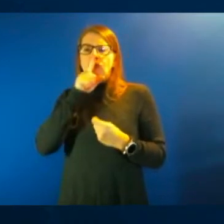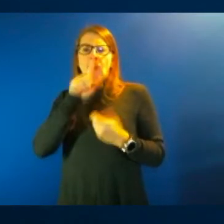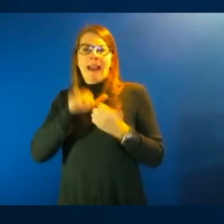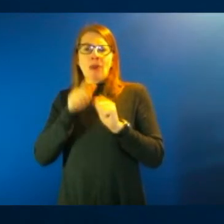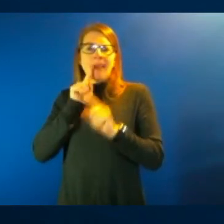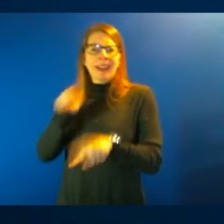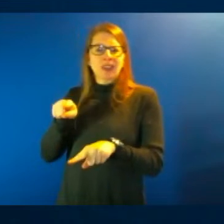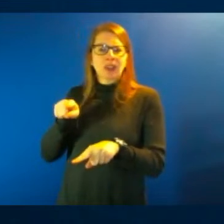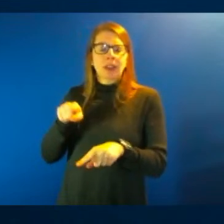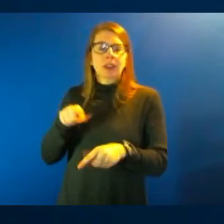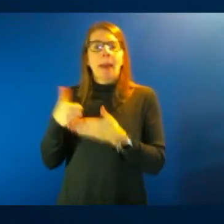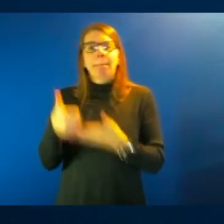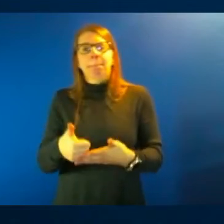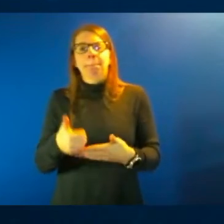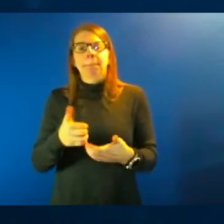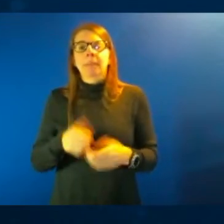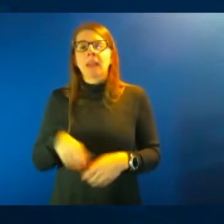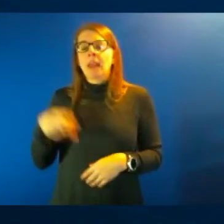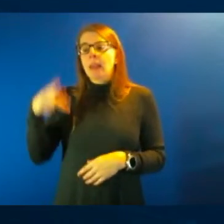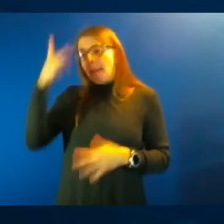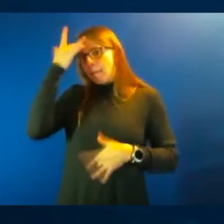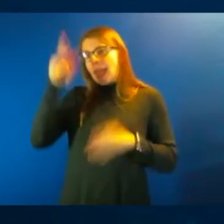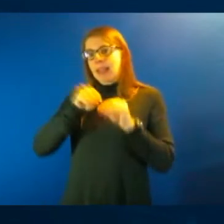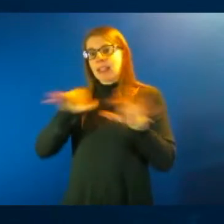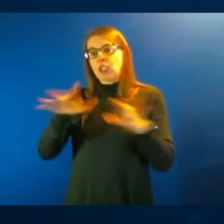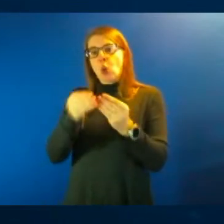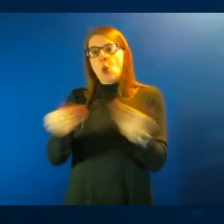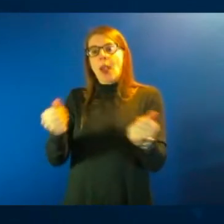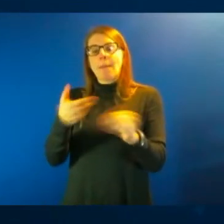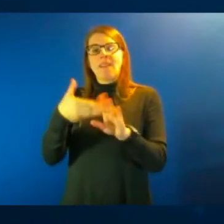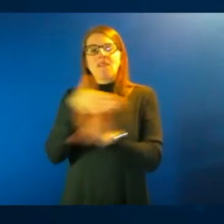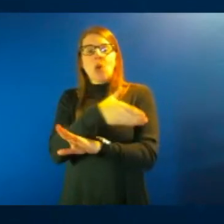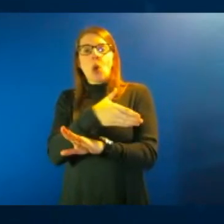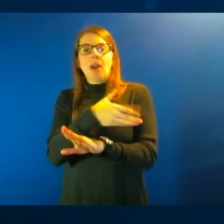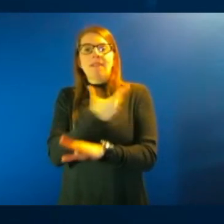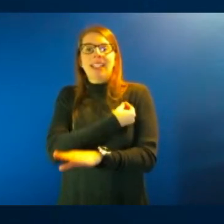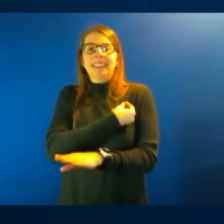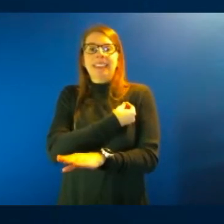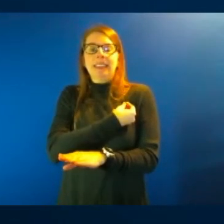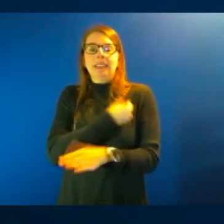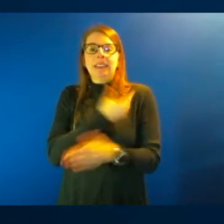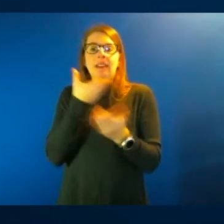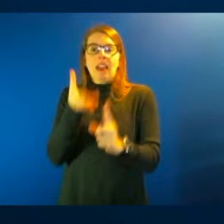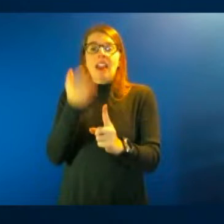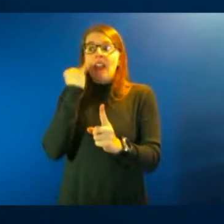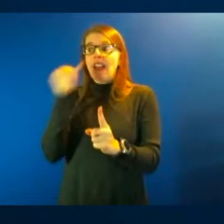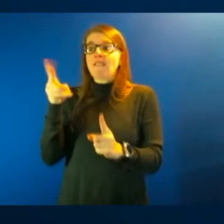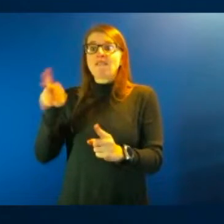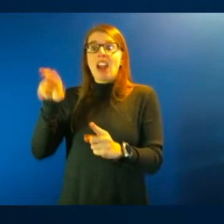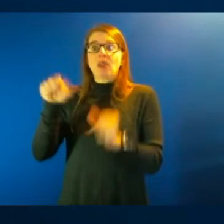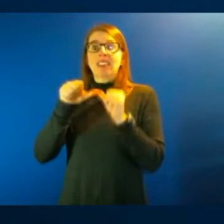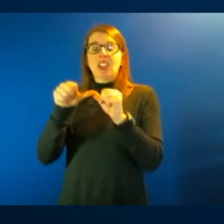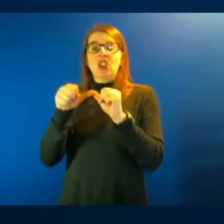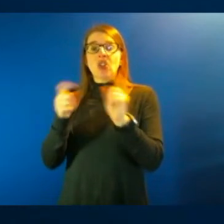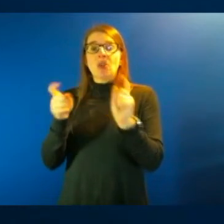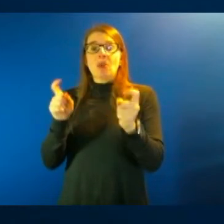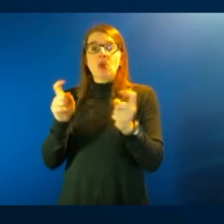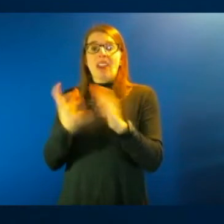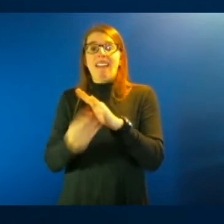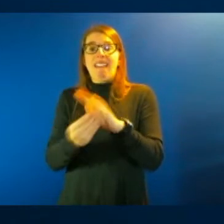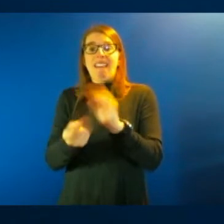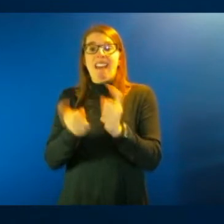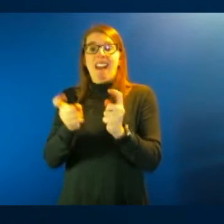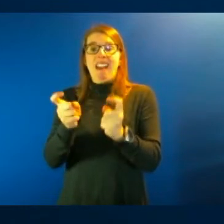so let's help him out. How did pandemics go away before the days of vaccines if viruses continue to mutate and get more deadly in